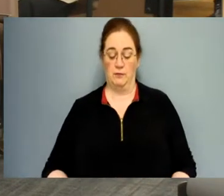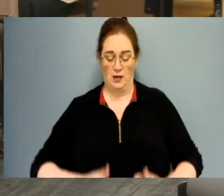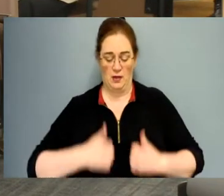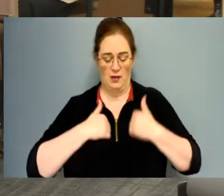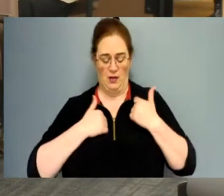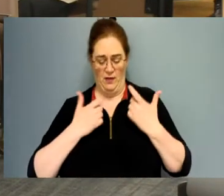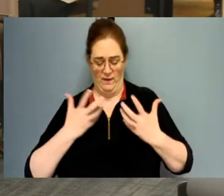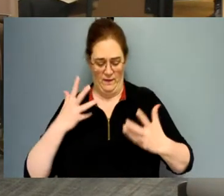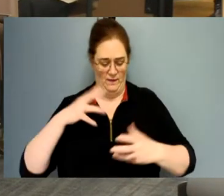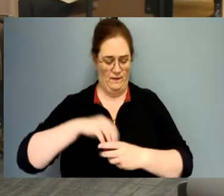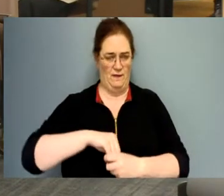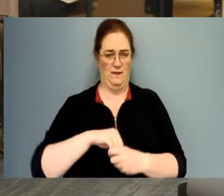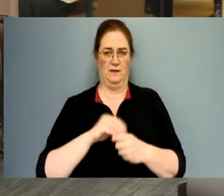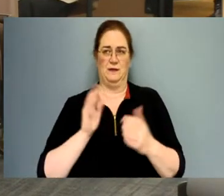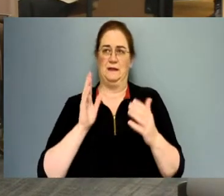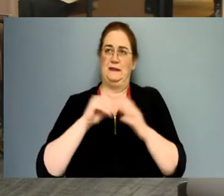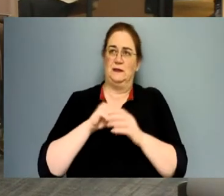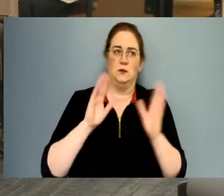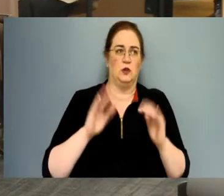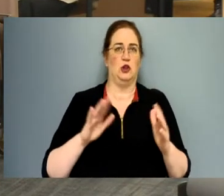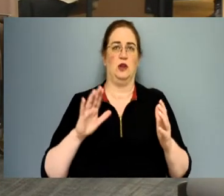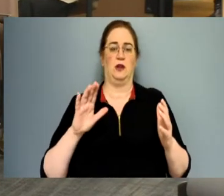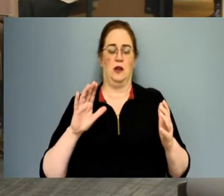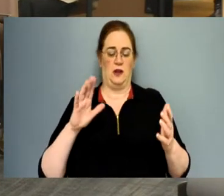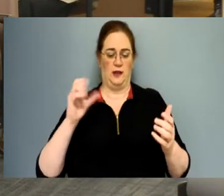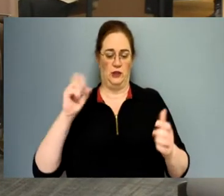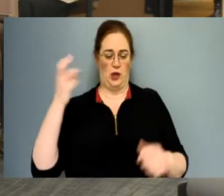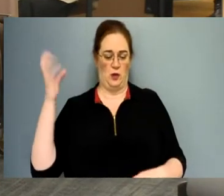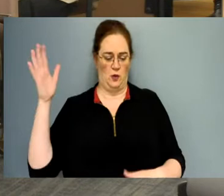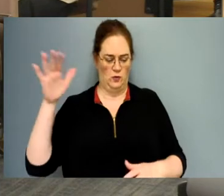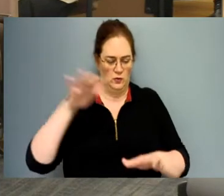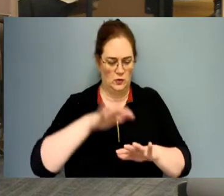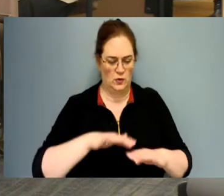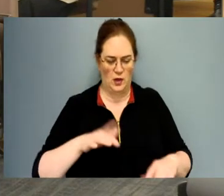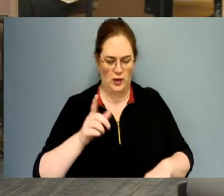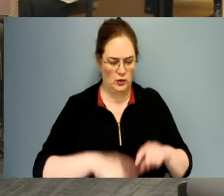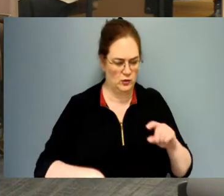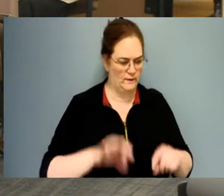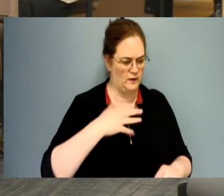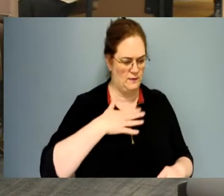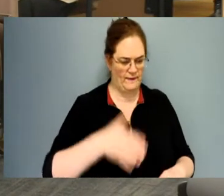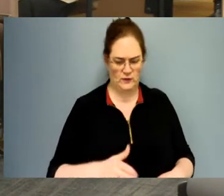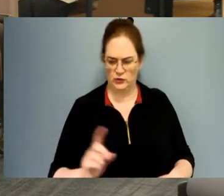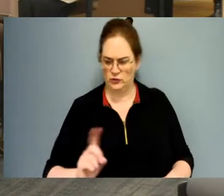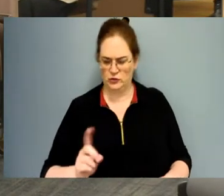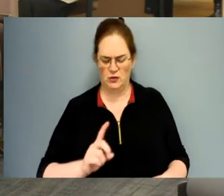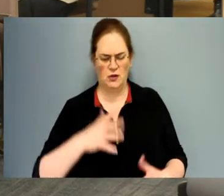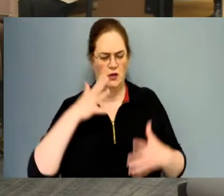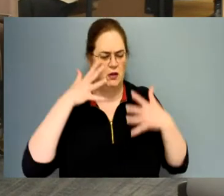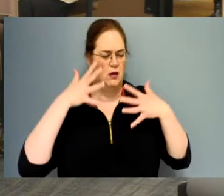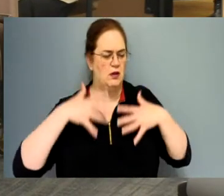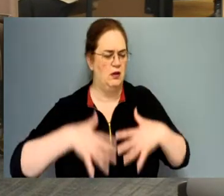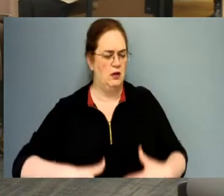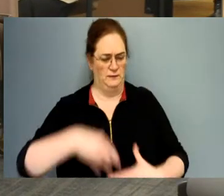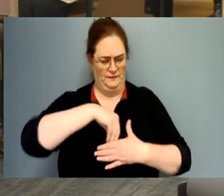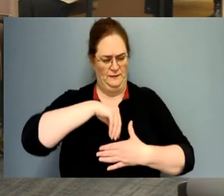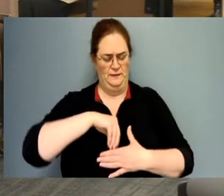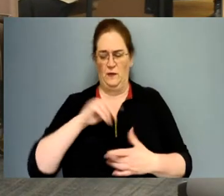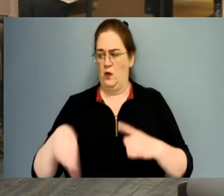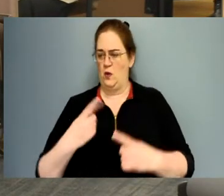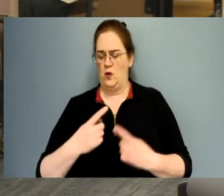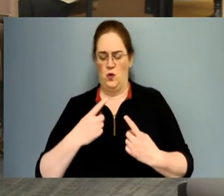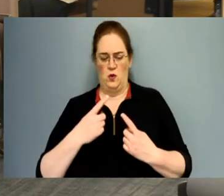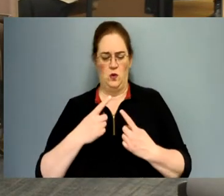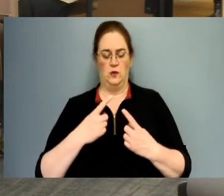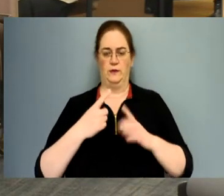the confines of the indoors, and as a shadow fell over the pond, I could not find my pair of fish. I was inconsolable on the inside. The only crack in